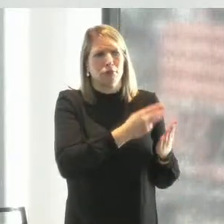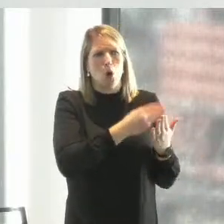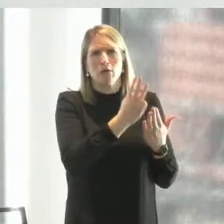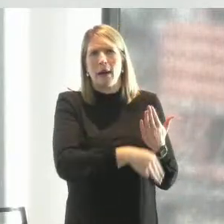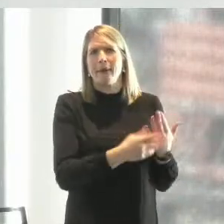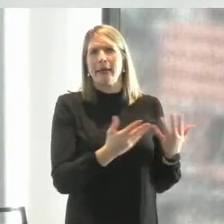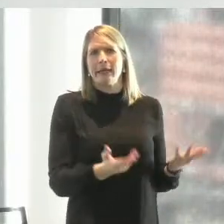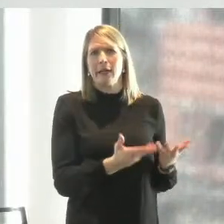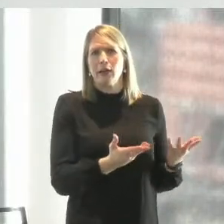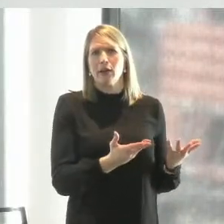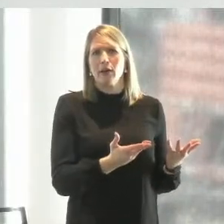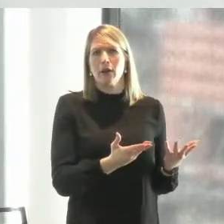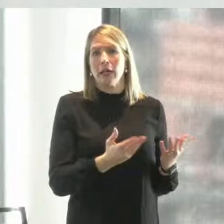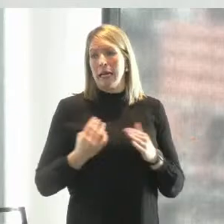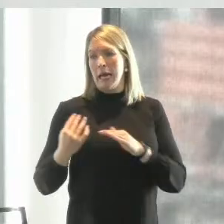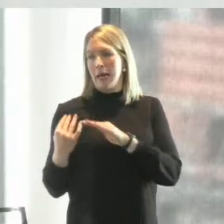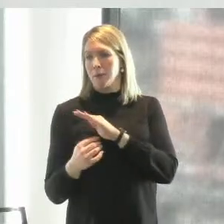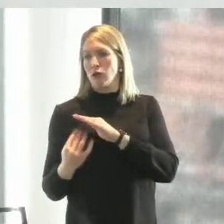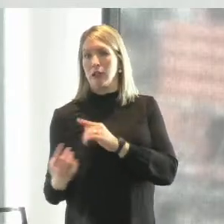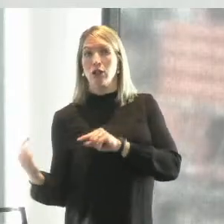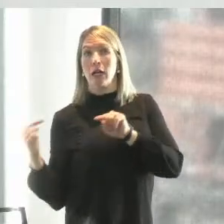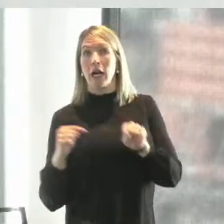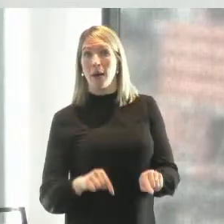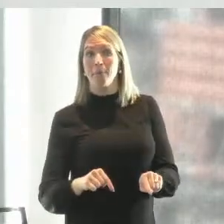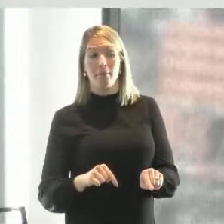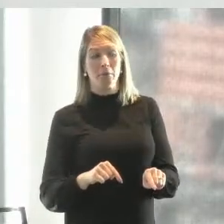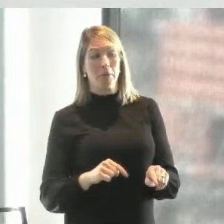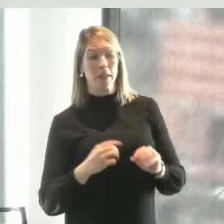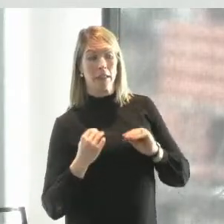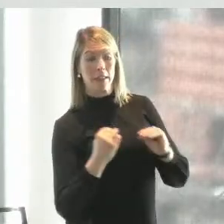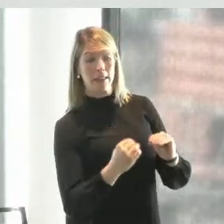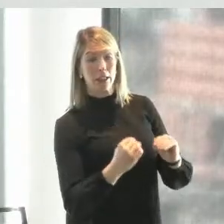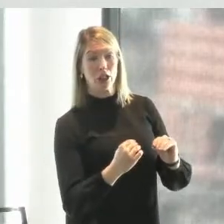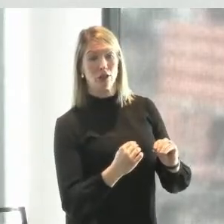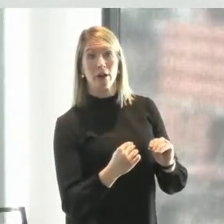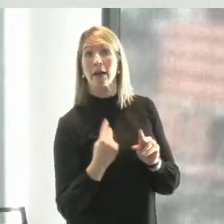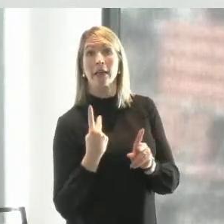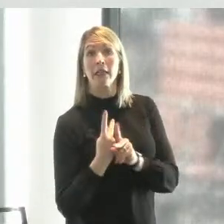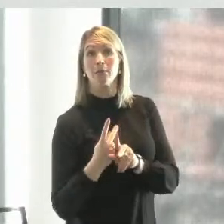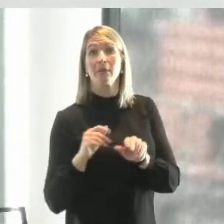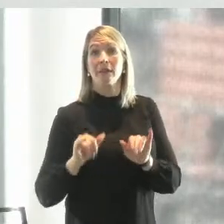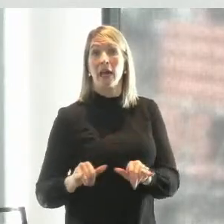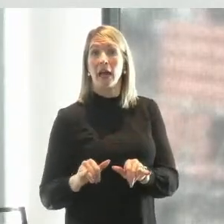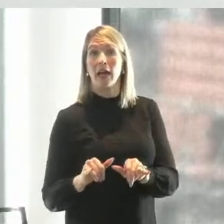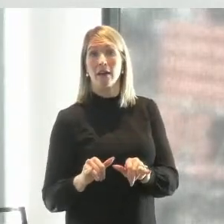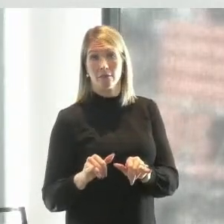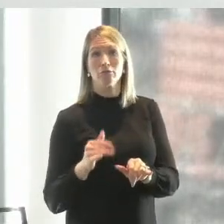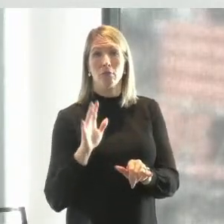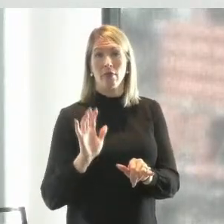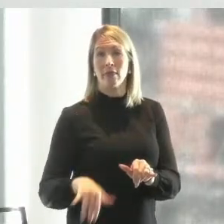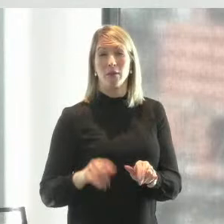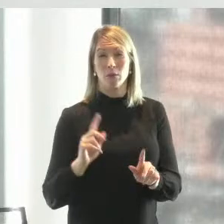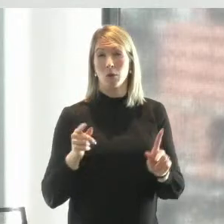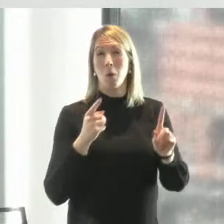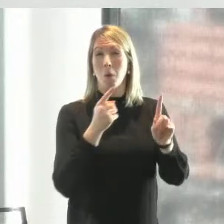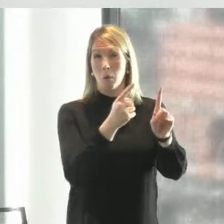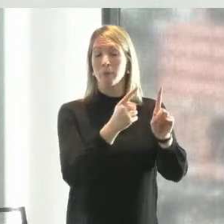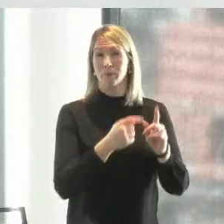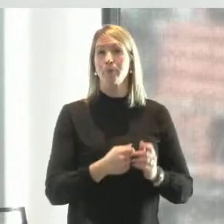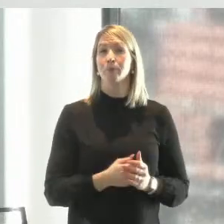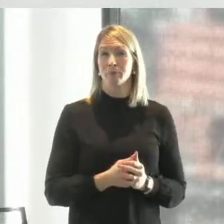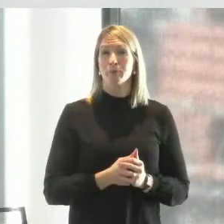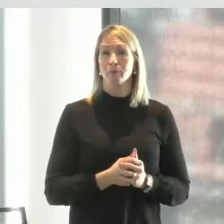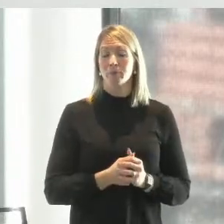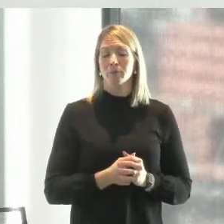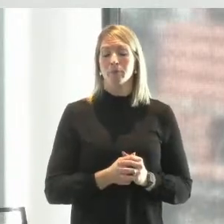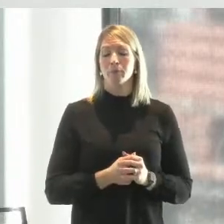Can we do that more effectively? Can we brace and harness that talent and recognize that